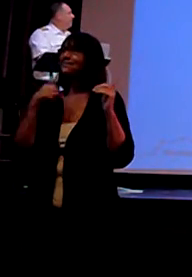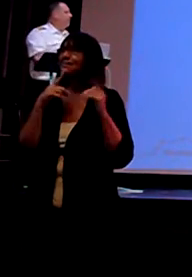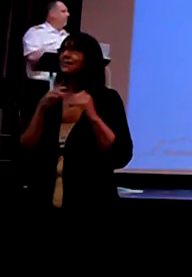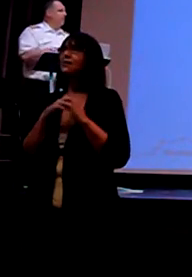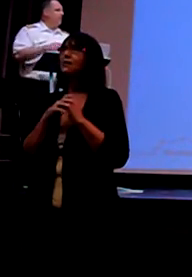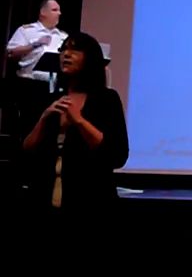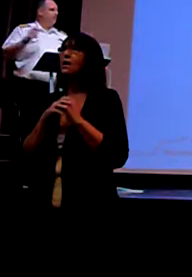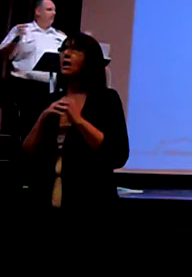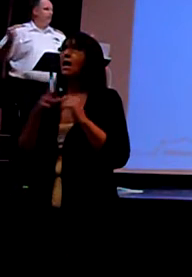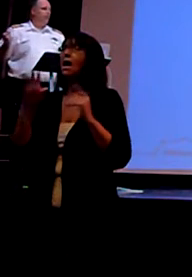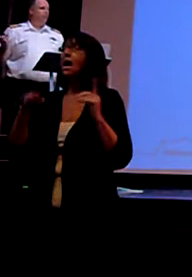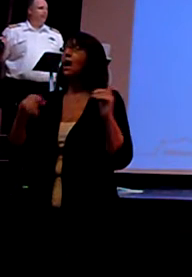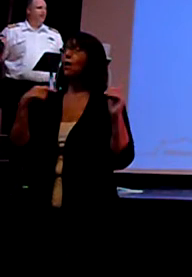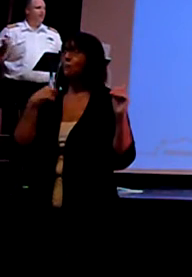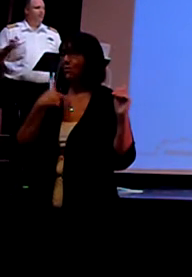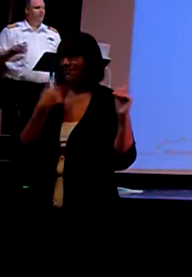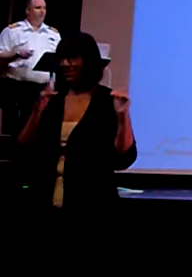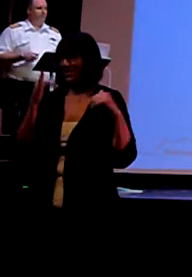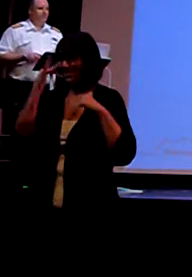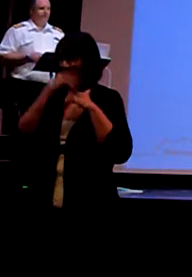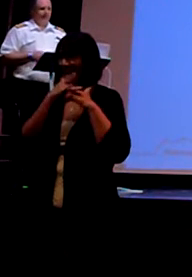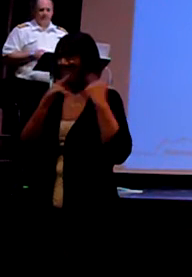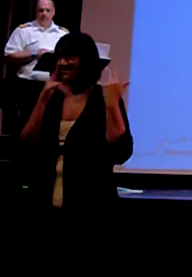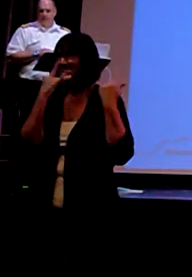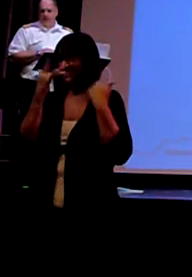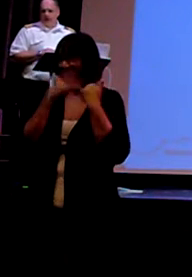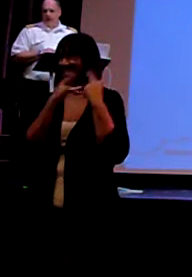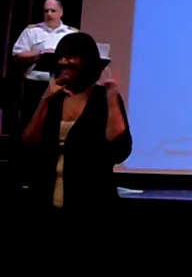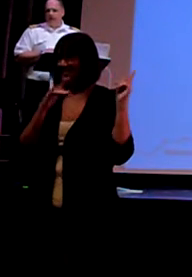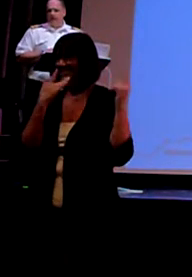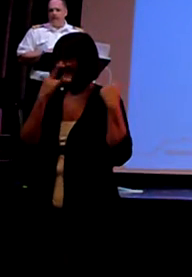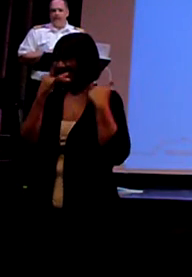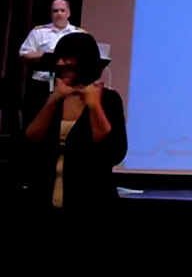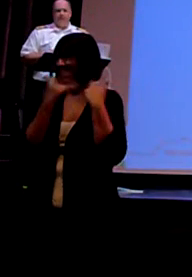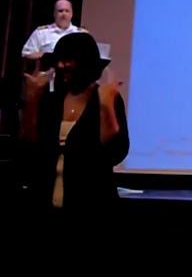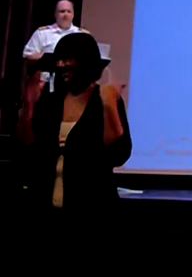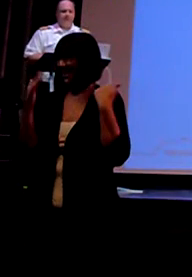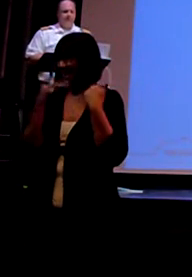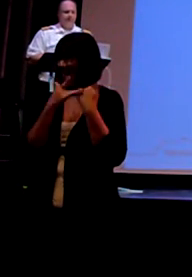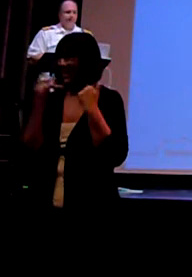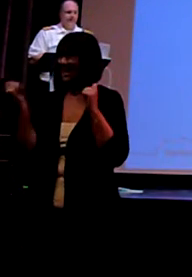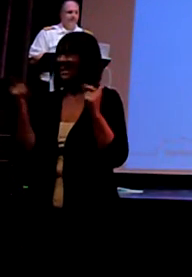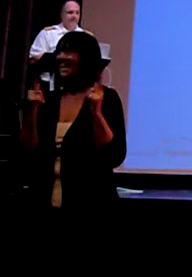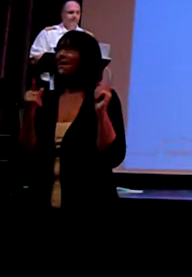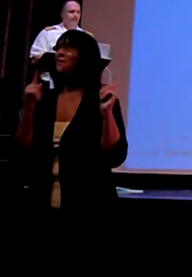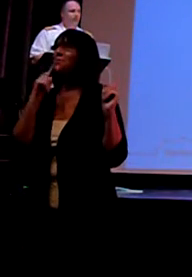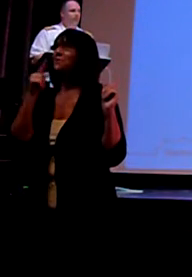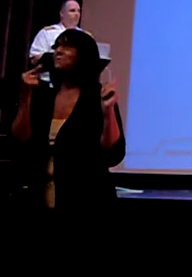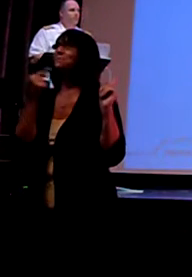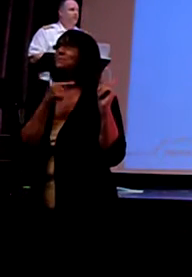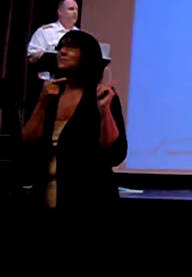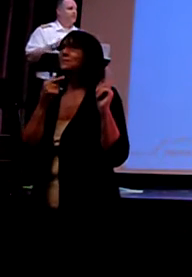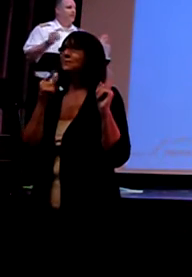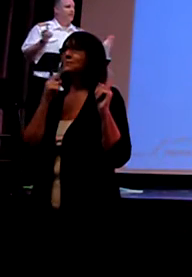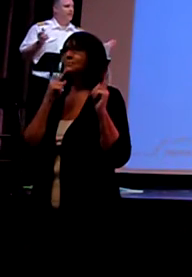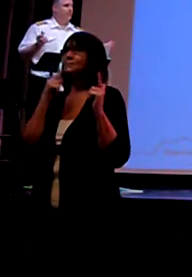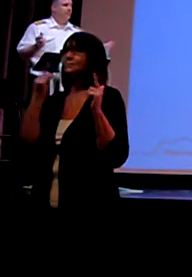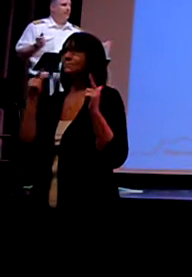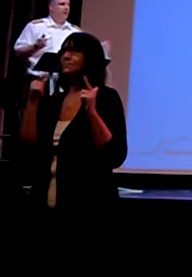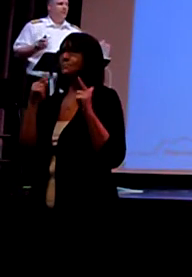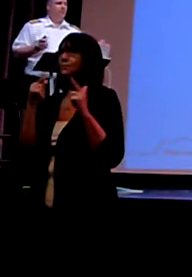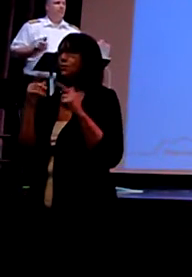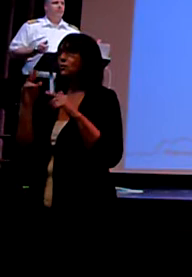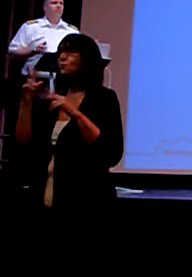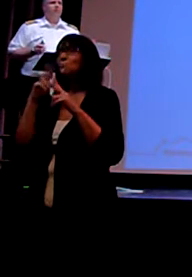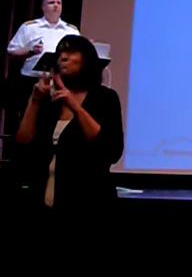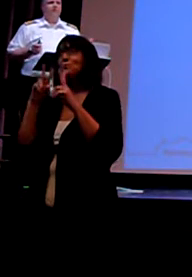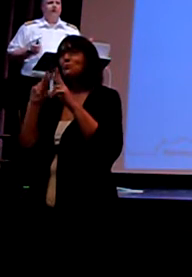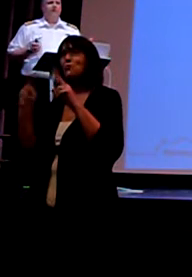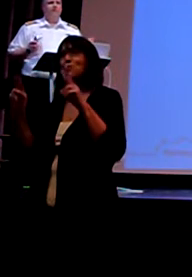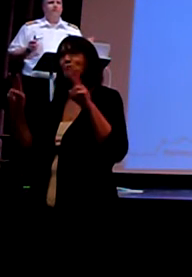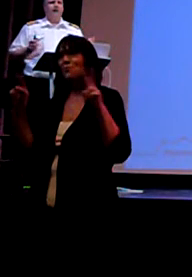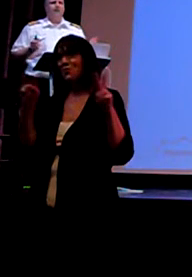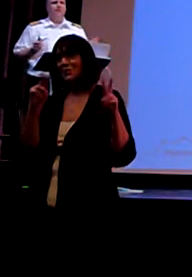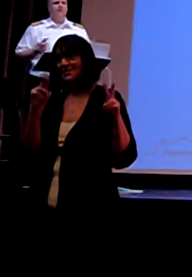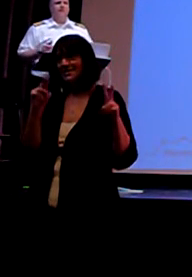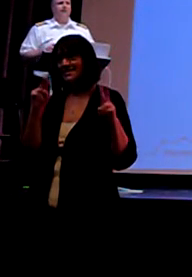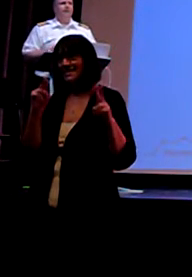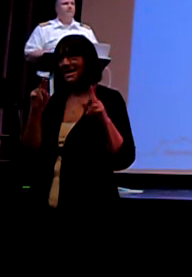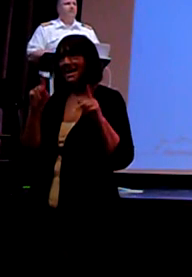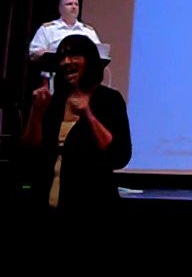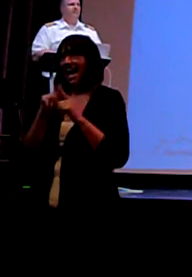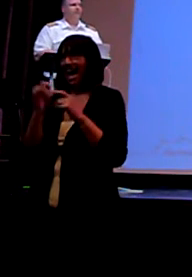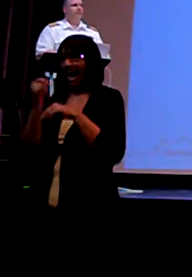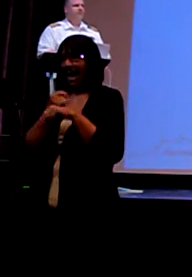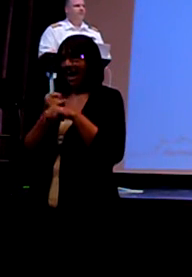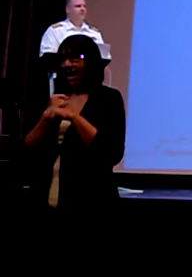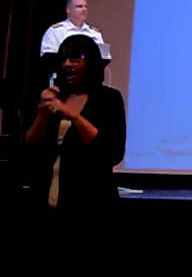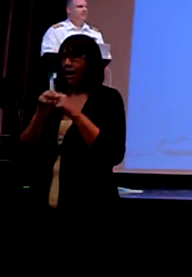Palma de Mallorca, we've all been there, we've all seen it. It's a large tourist island, but also a lot of expats that